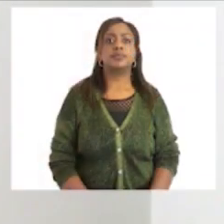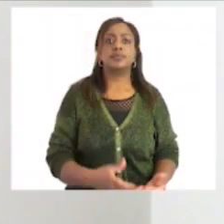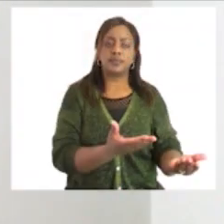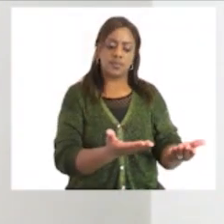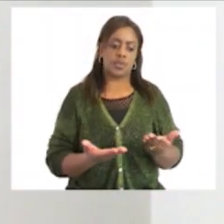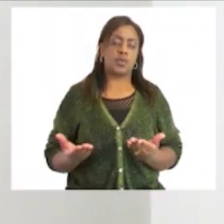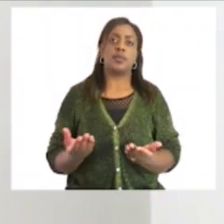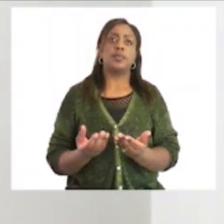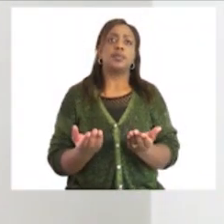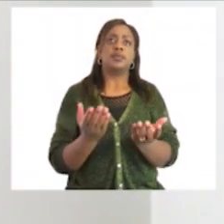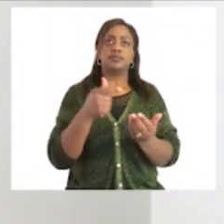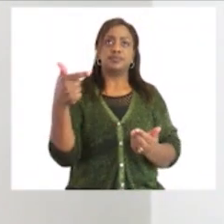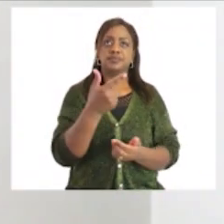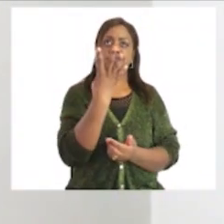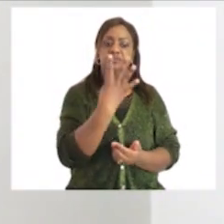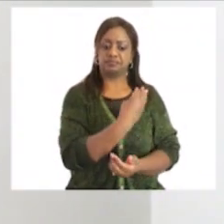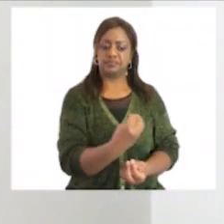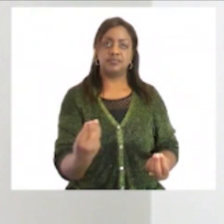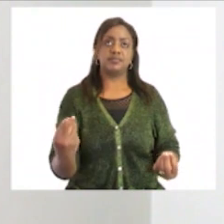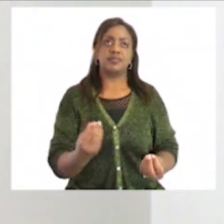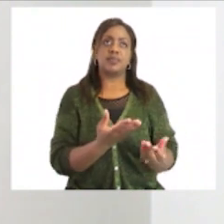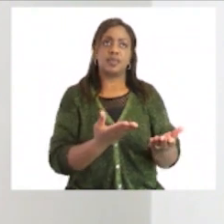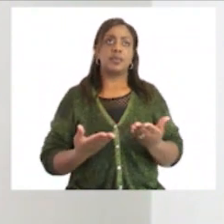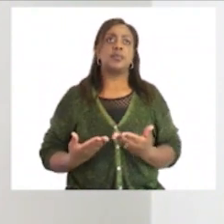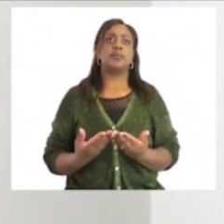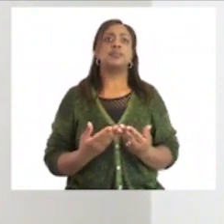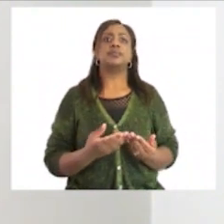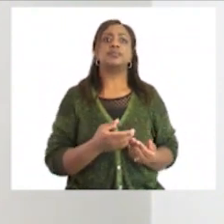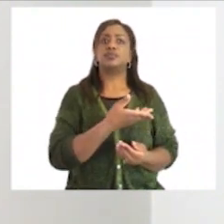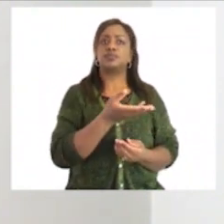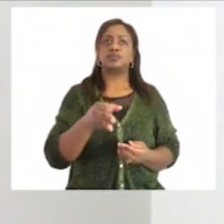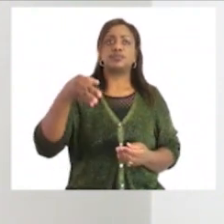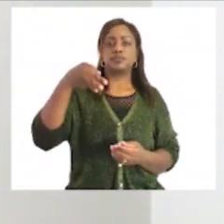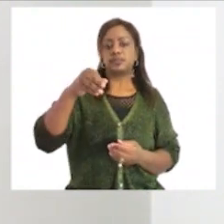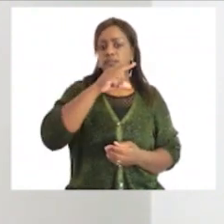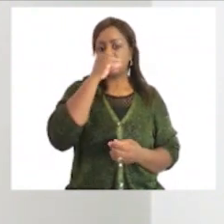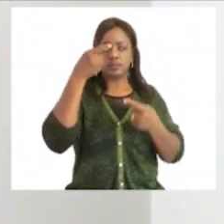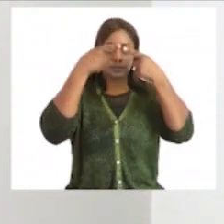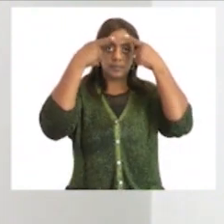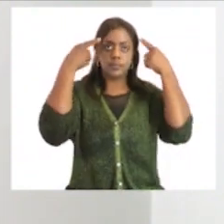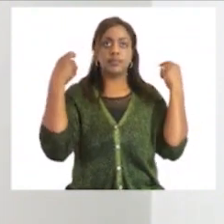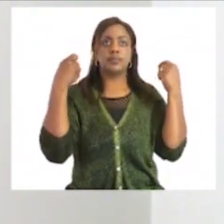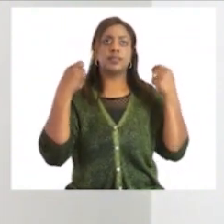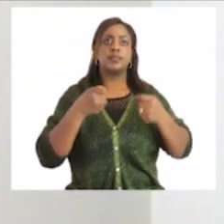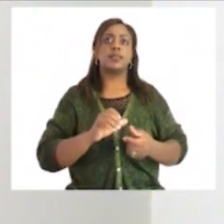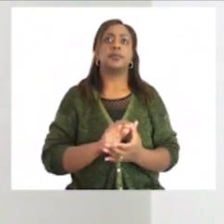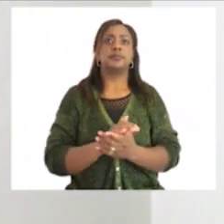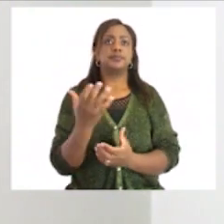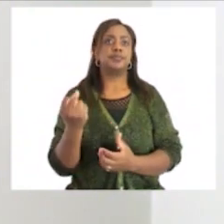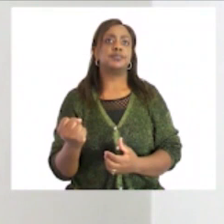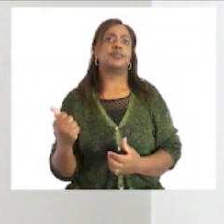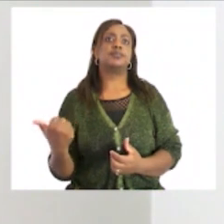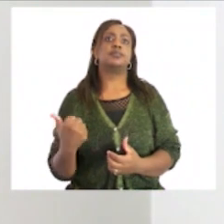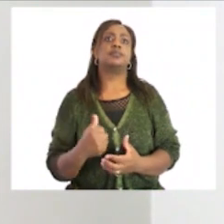Welcome to all the grade 4 learners all over Namibia watching. My name is Stefanie Kotze, and this is my friend that will be